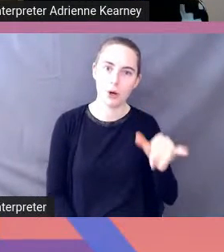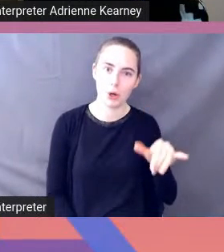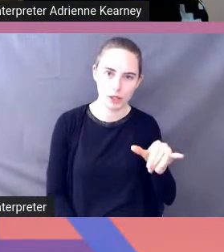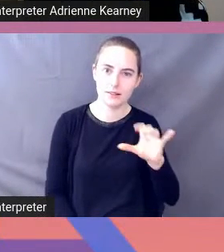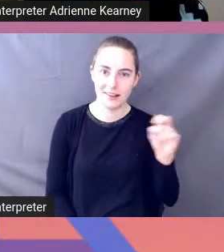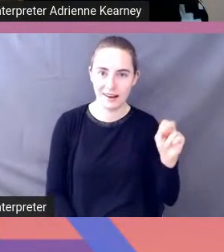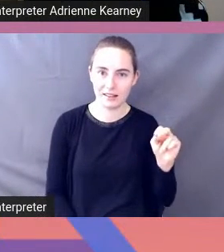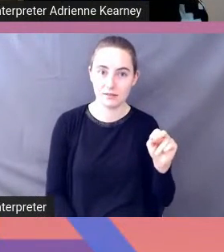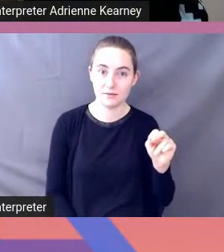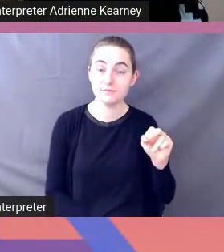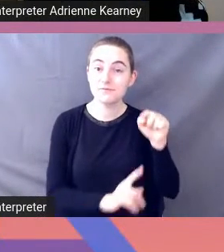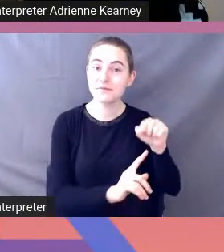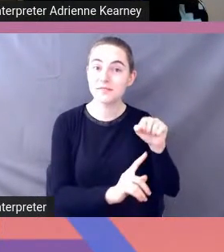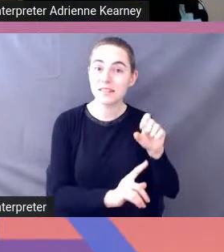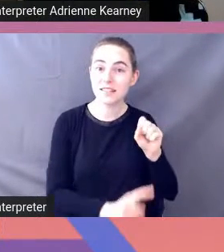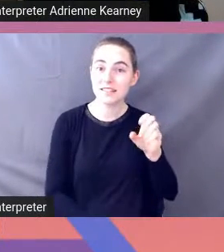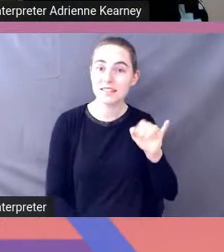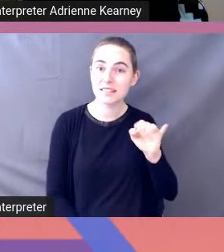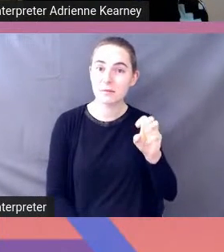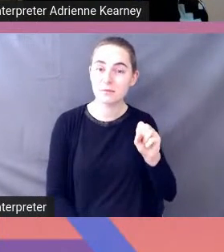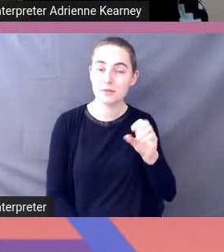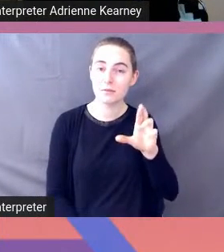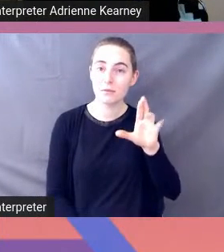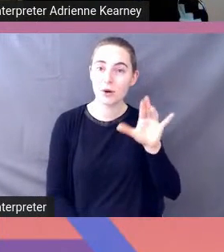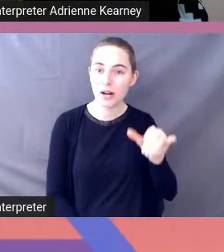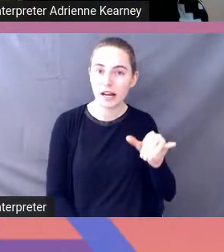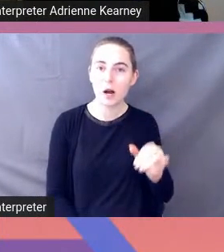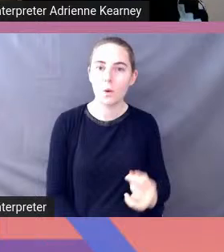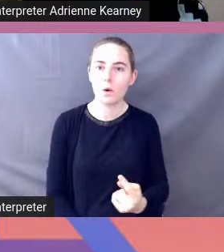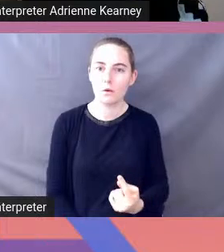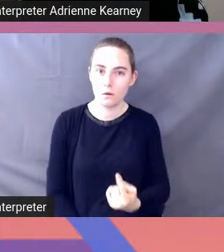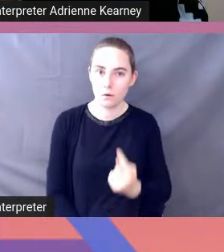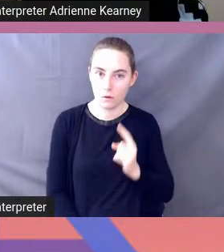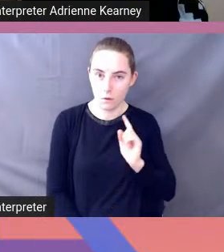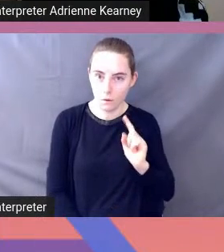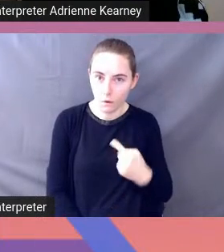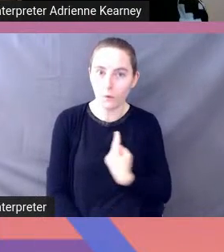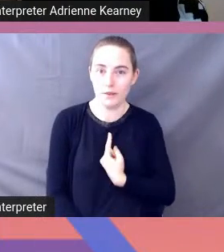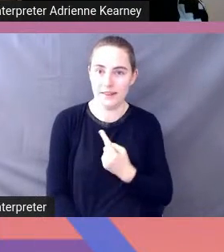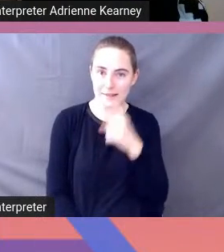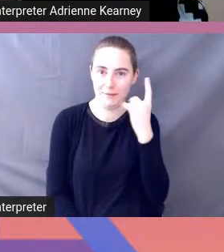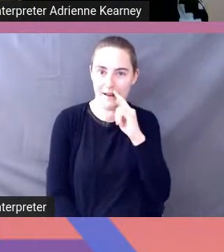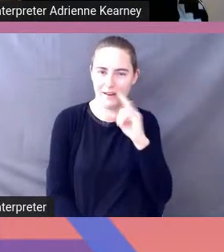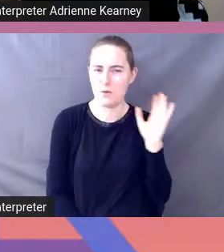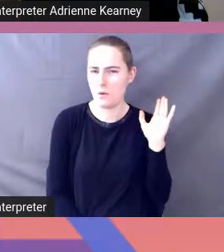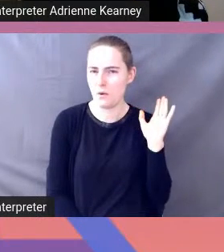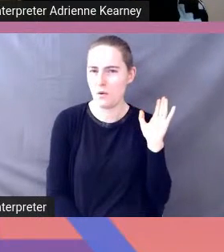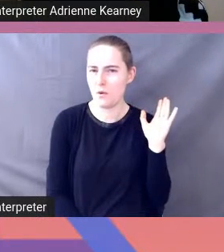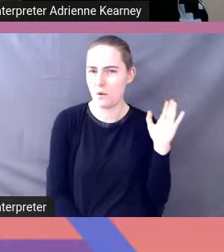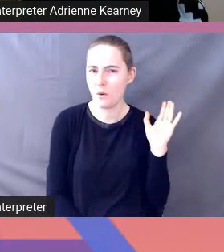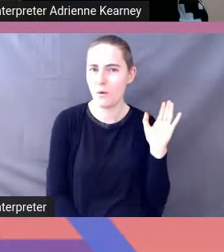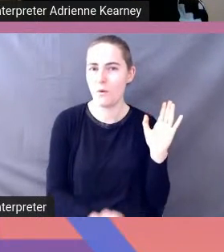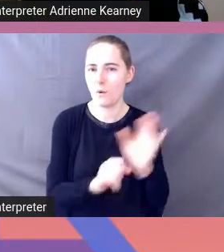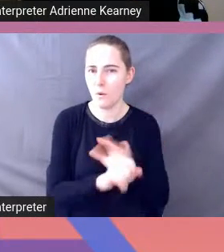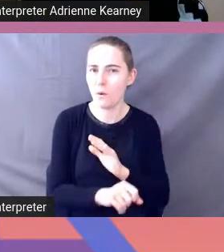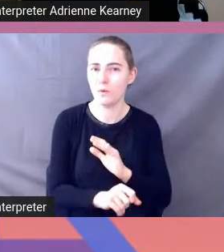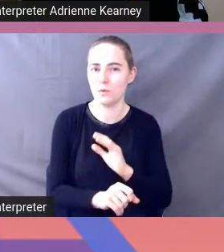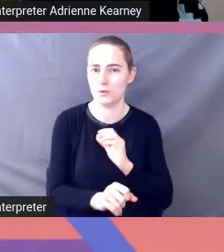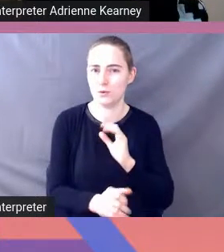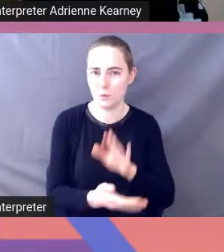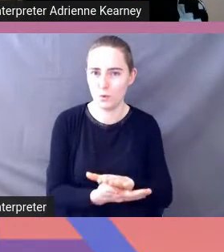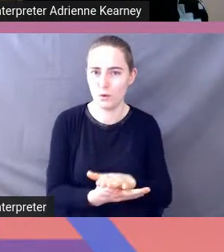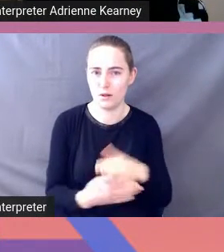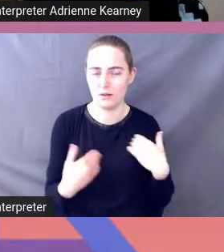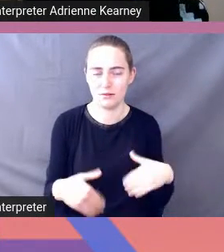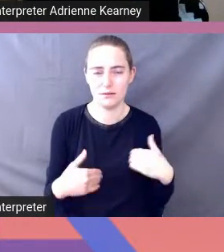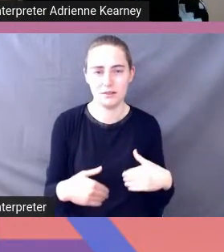the 3rd grade after I moved. Yeah, so I've lived a life like you wouldn't believe. But it has made me a very